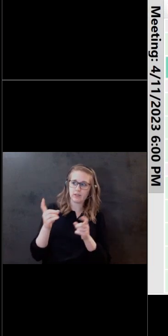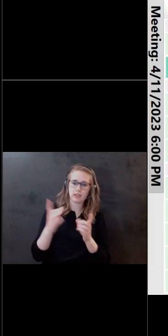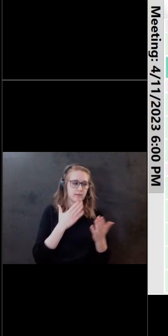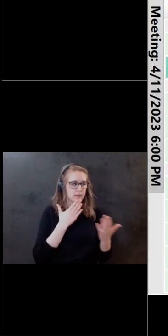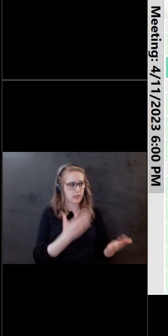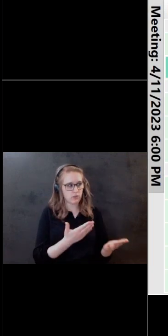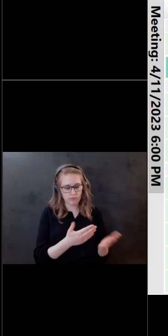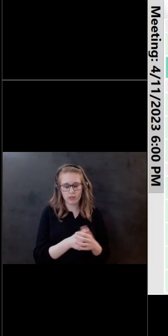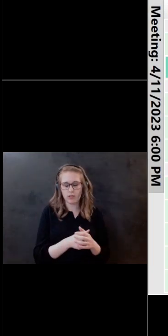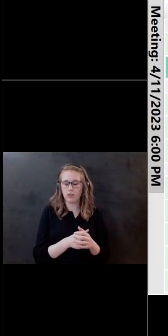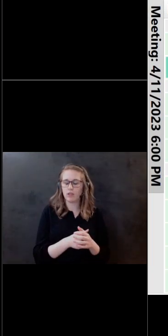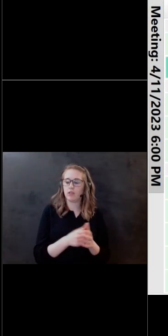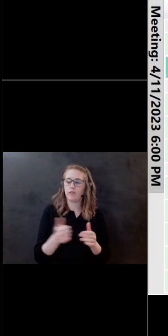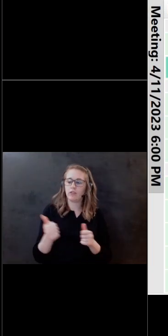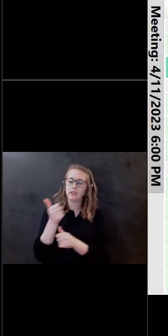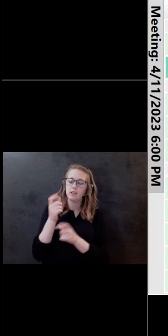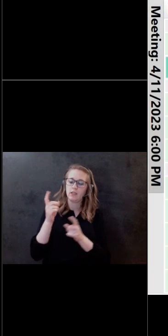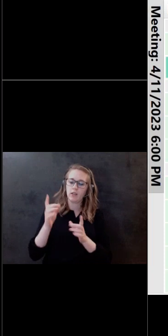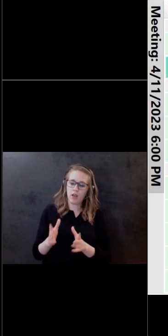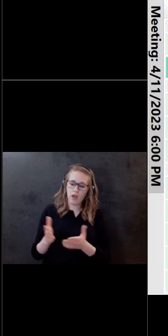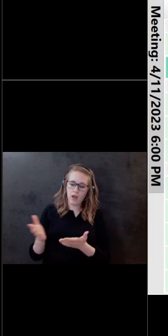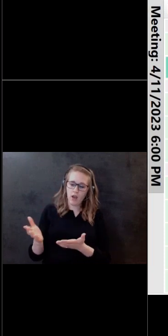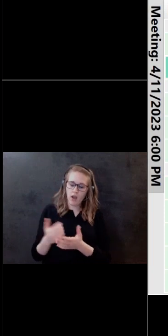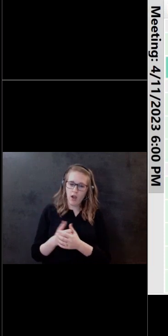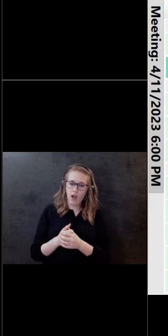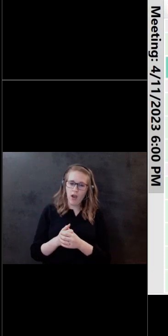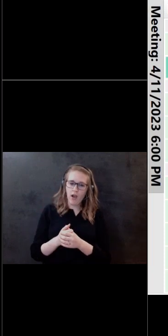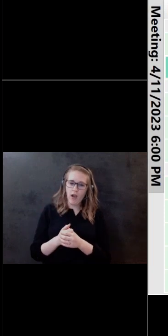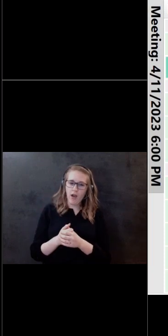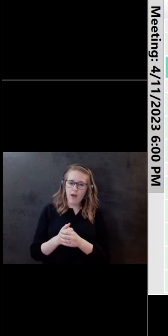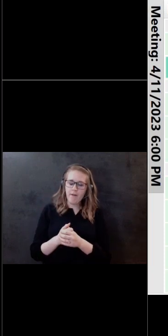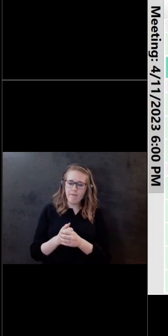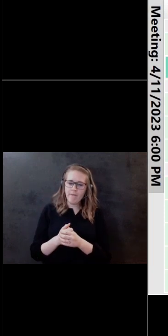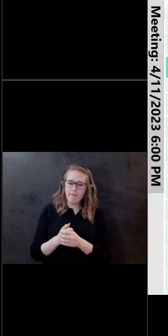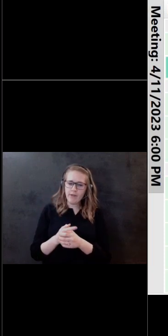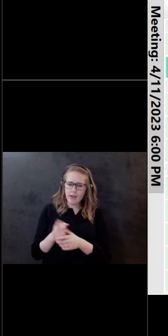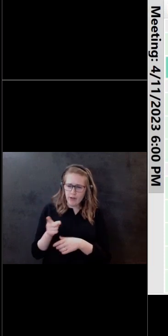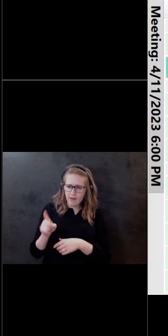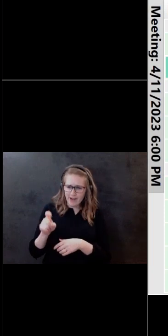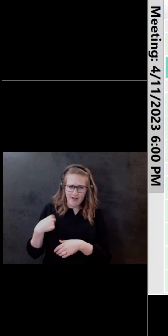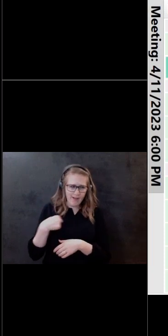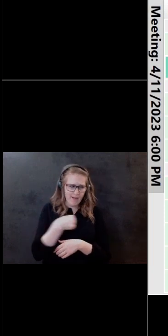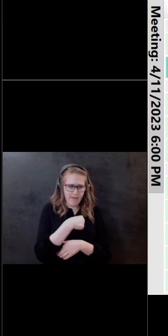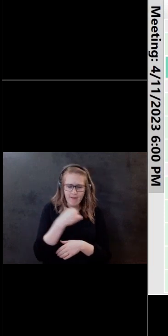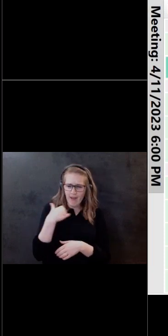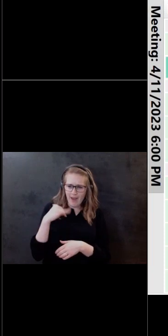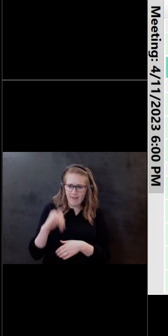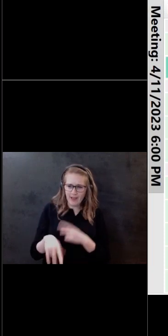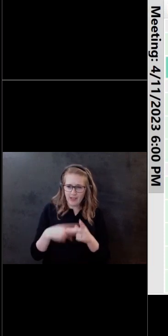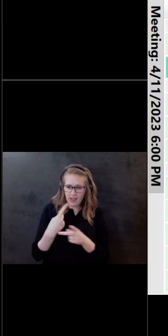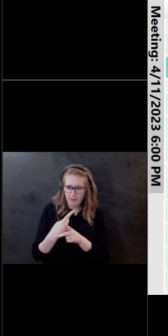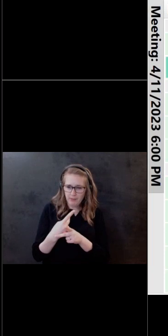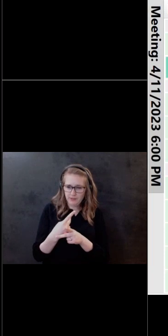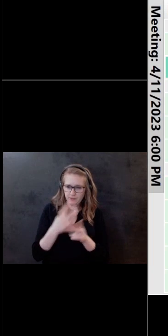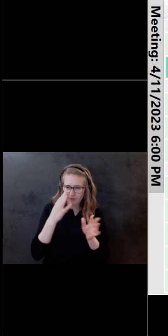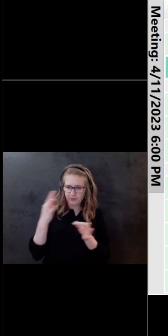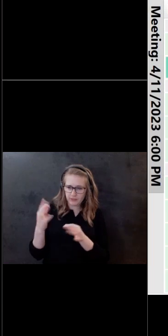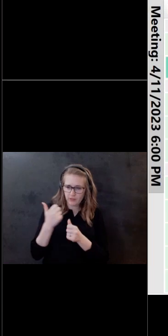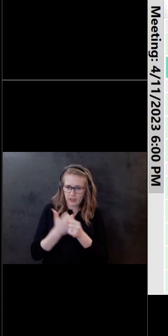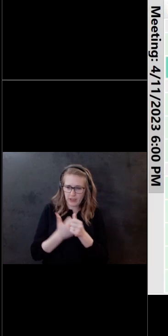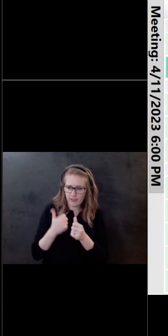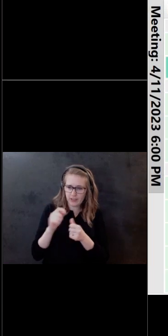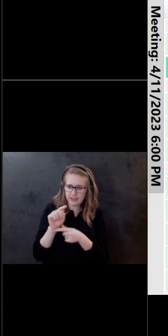Cruz. Let me ask Ms. Schutt, do you need us to have that kind of granular decision of every single